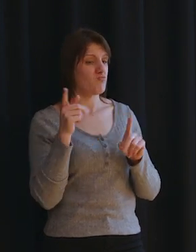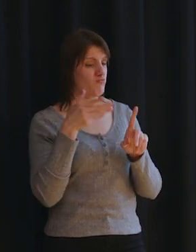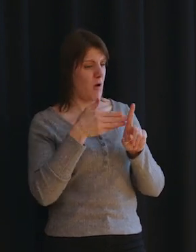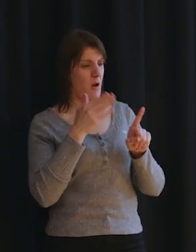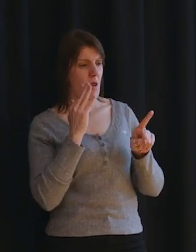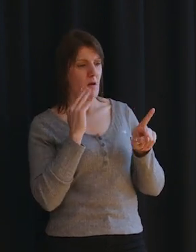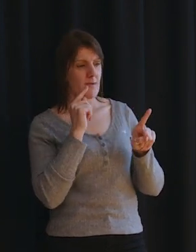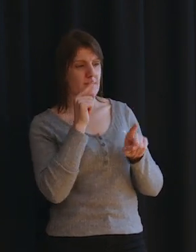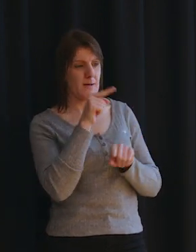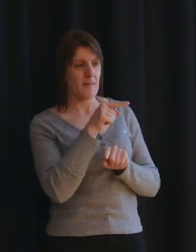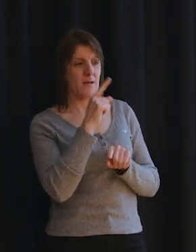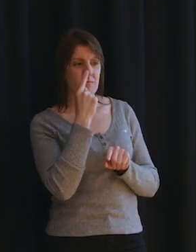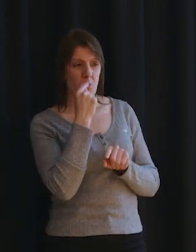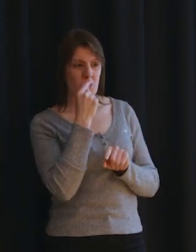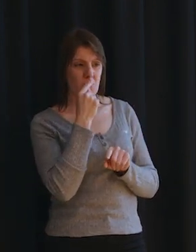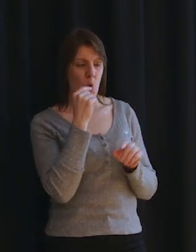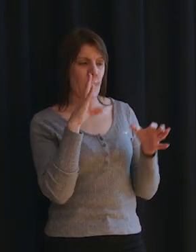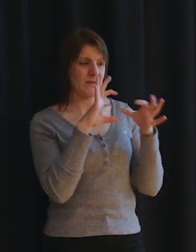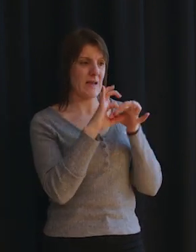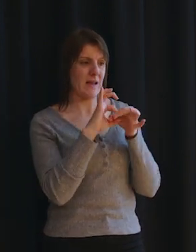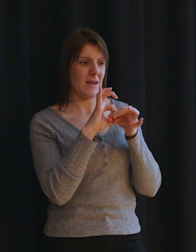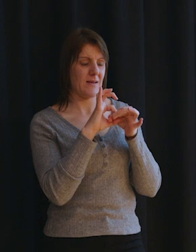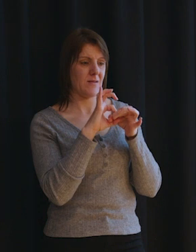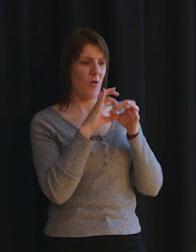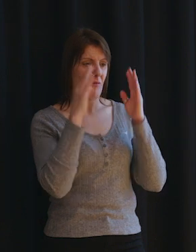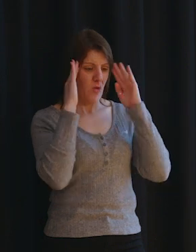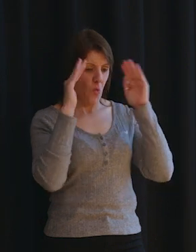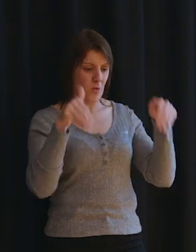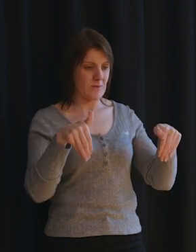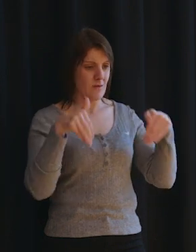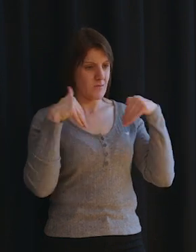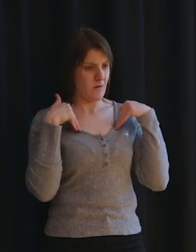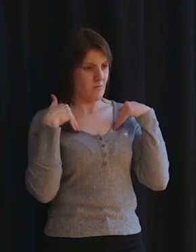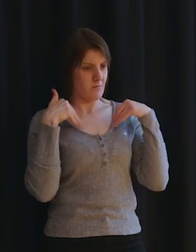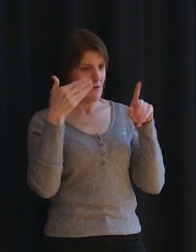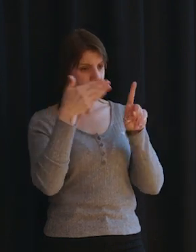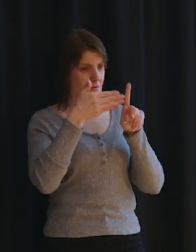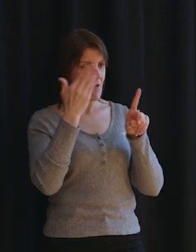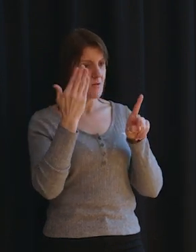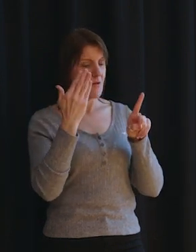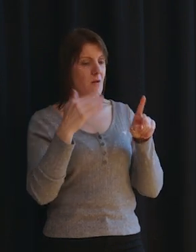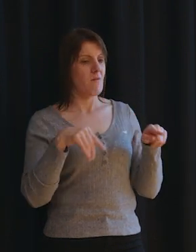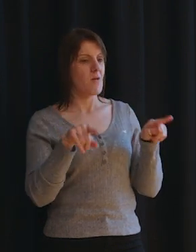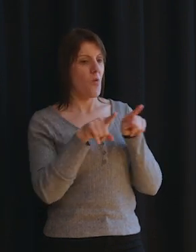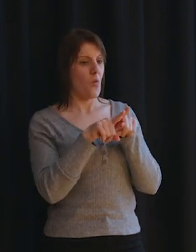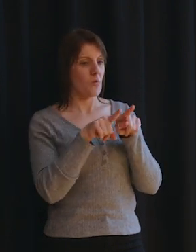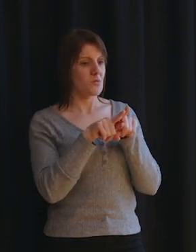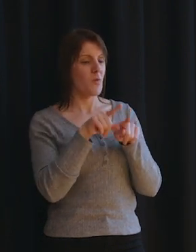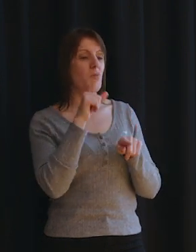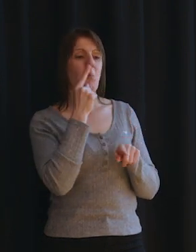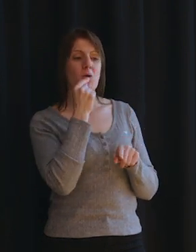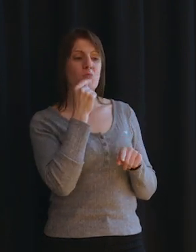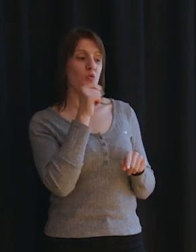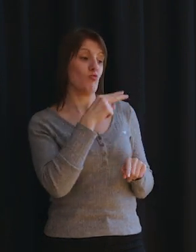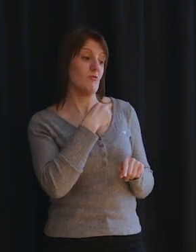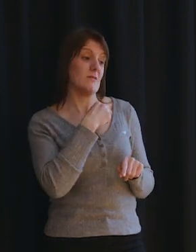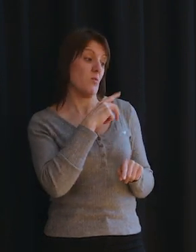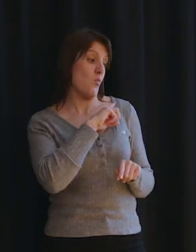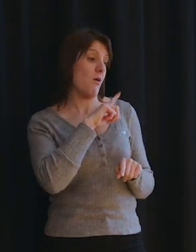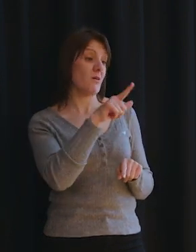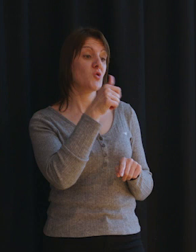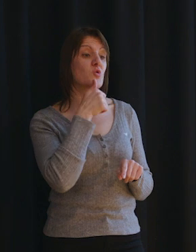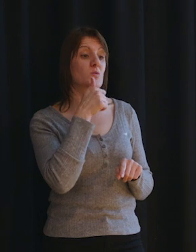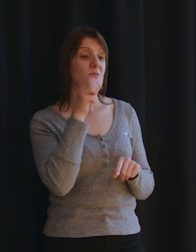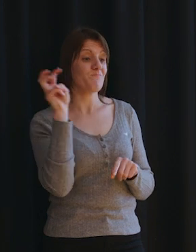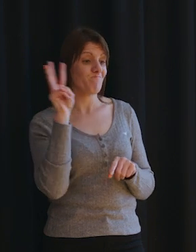link between the potential autism diagnosis and the reasons behind that this young person was using cannabis. So